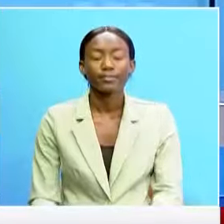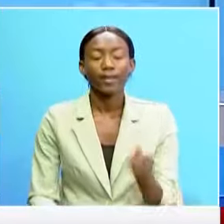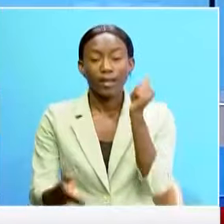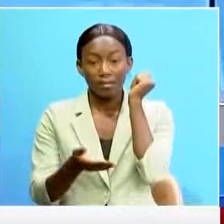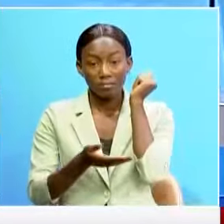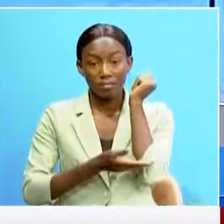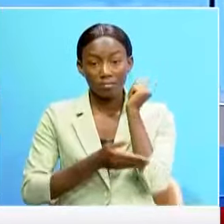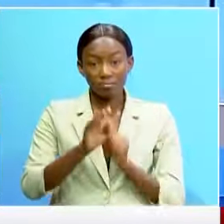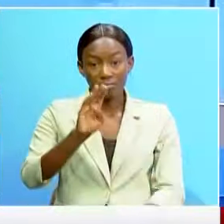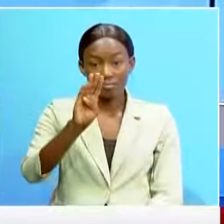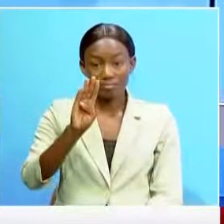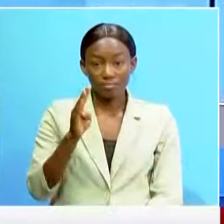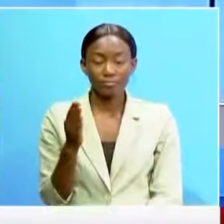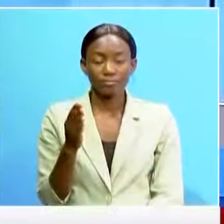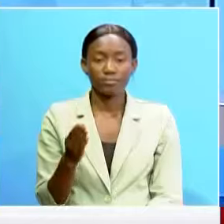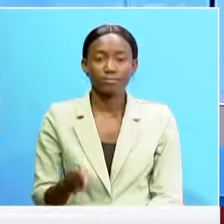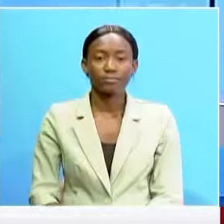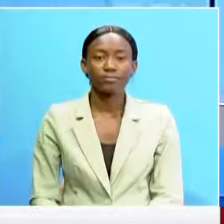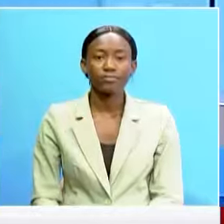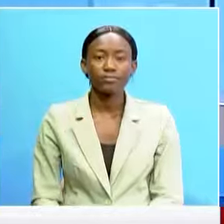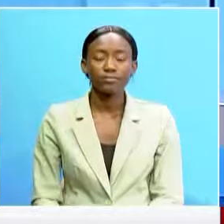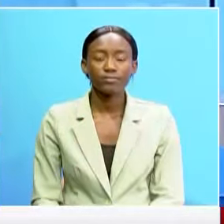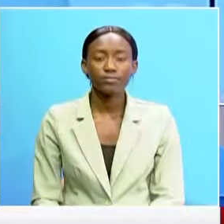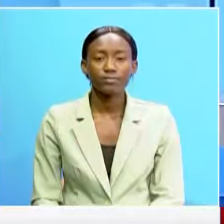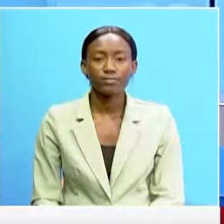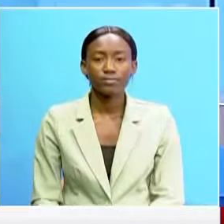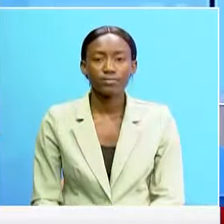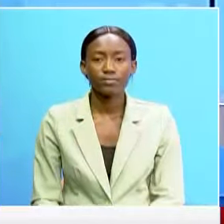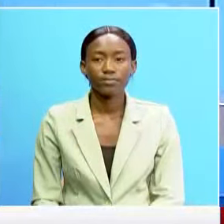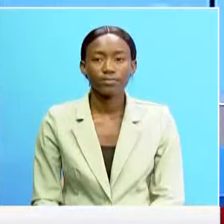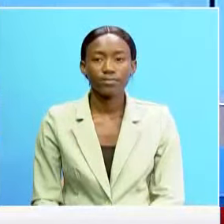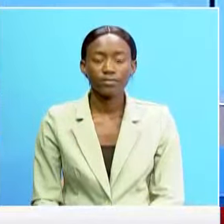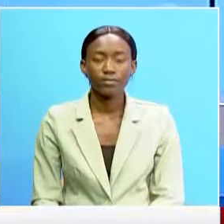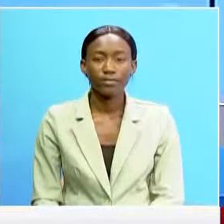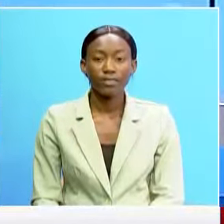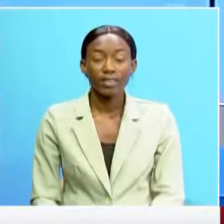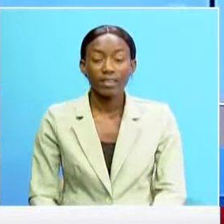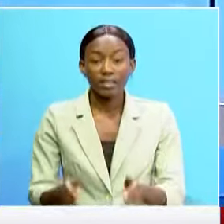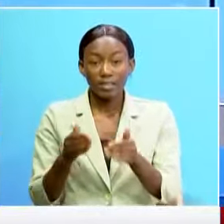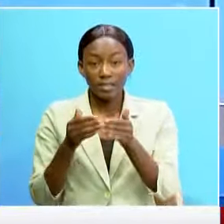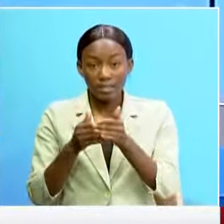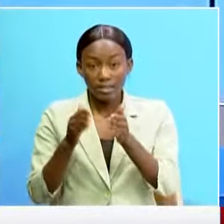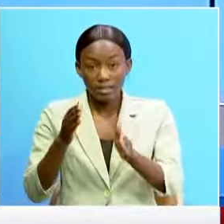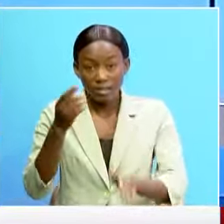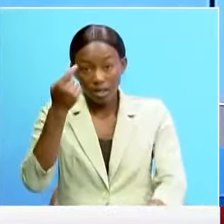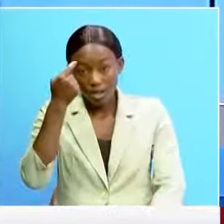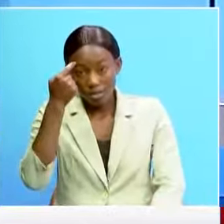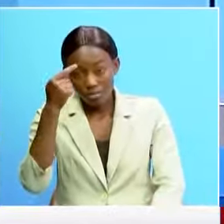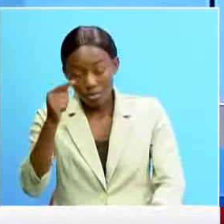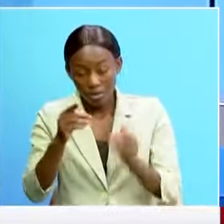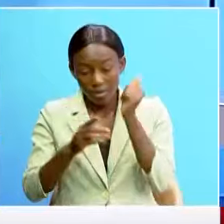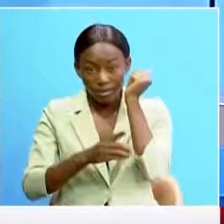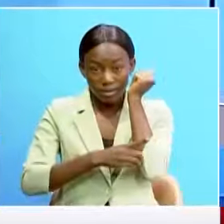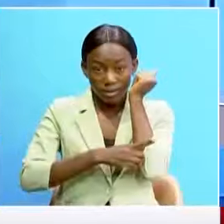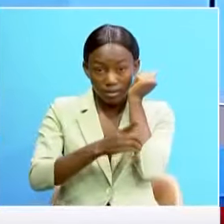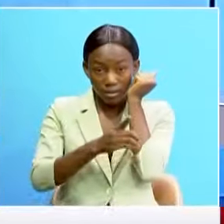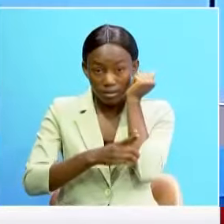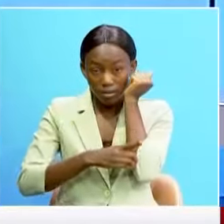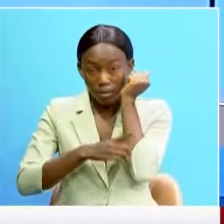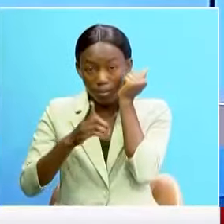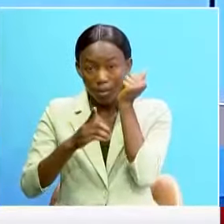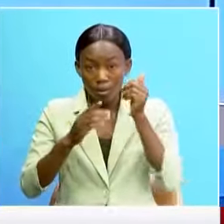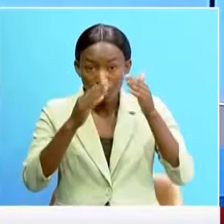Welcome back. Director in the Department of Resettlement, Cooper Chibomba, has disclosed that government